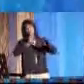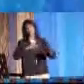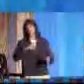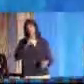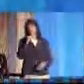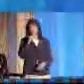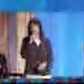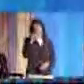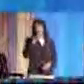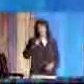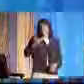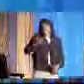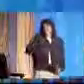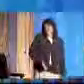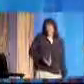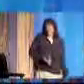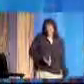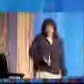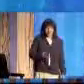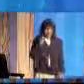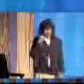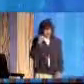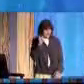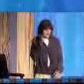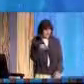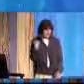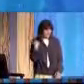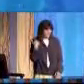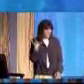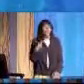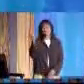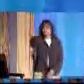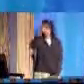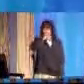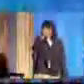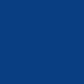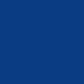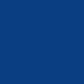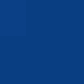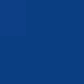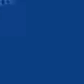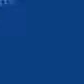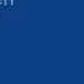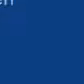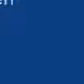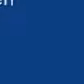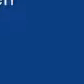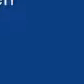And you know, being talked at can have the flavor of being bullied. And it can come in any